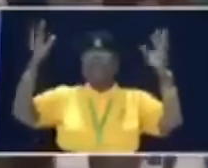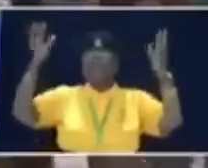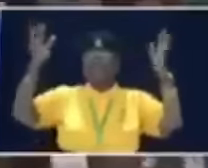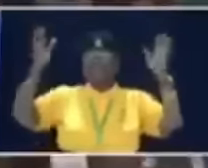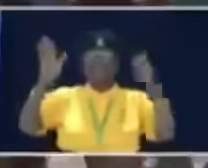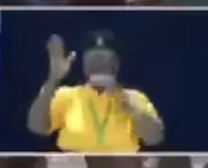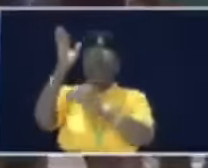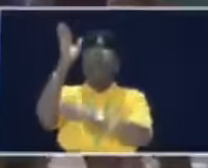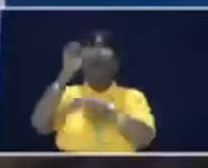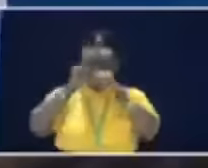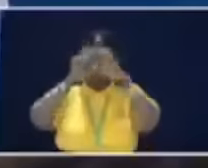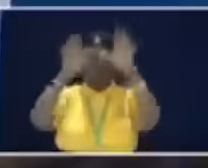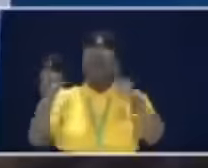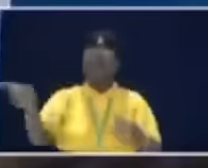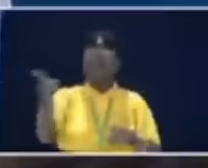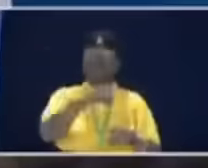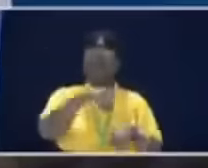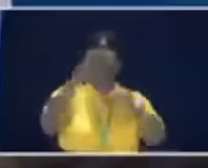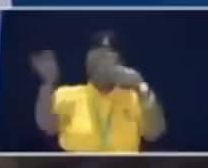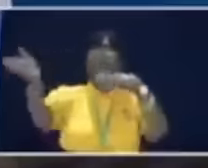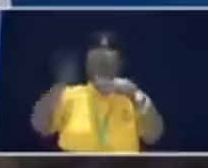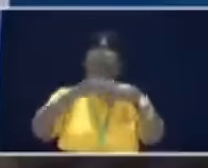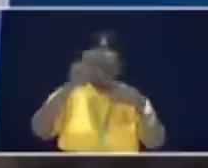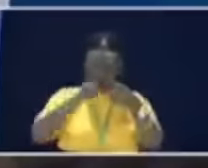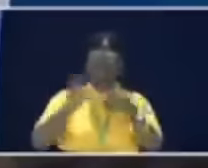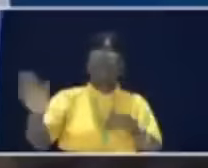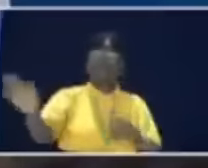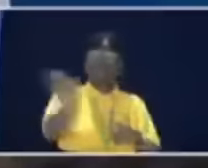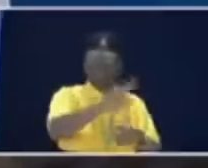God bless you. We may go back to our seats.